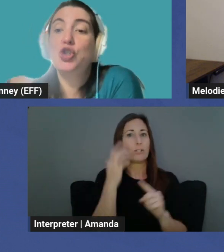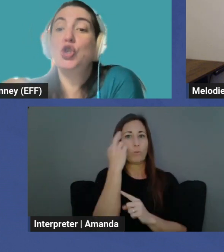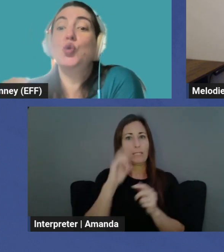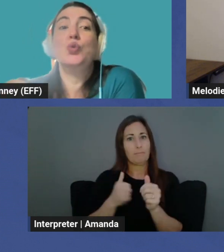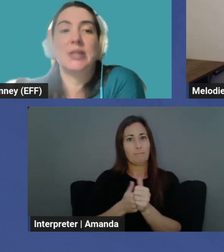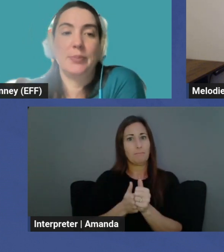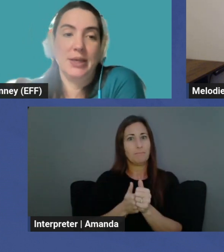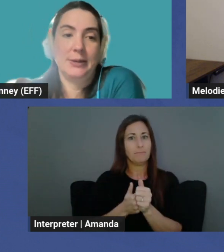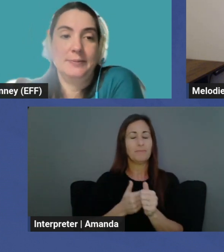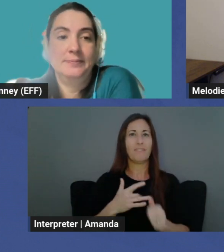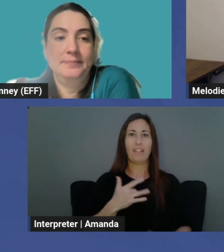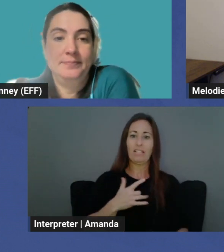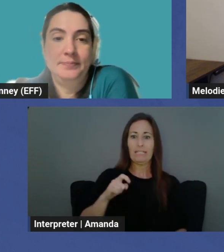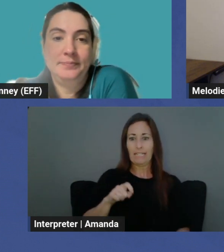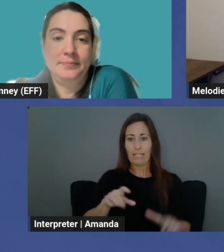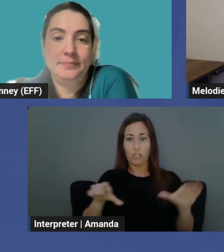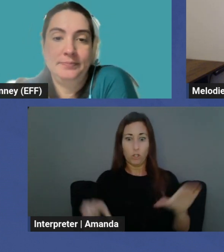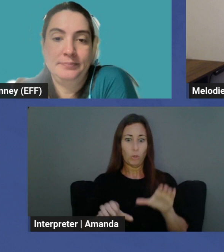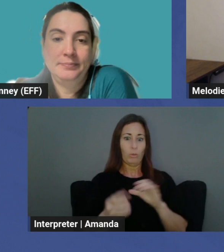to do something.